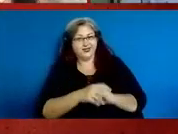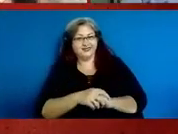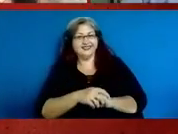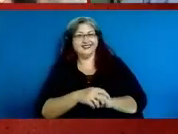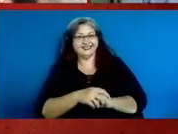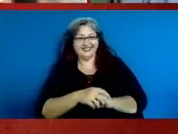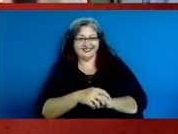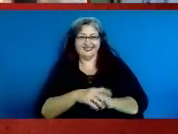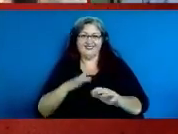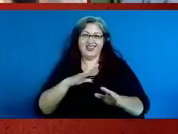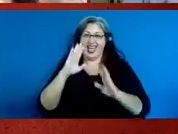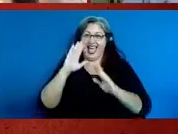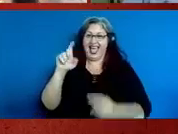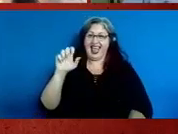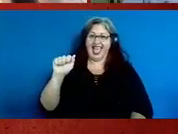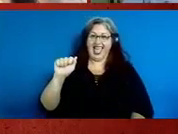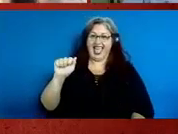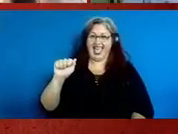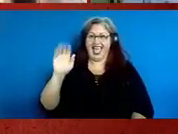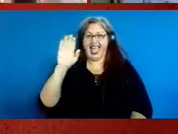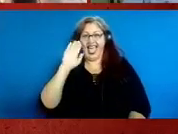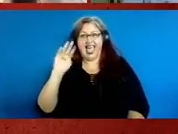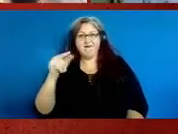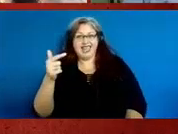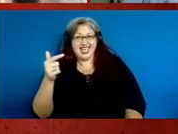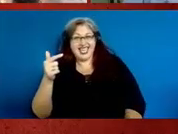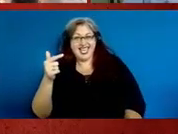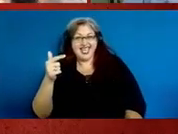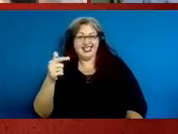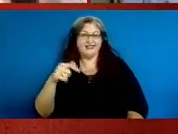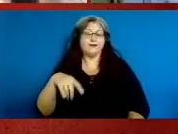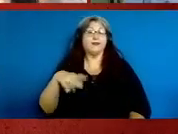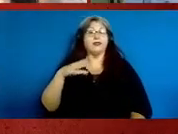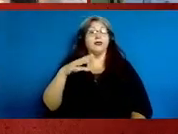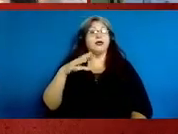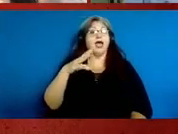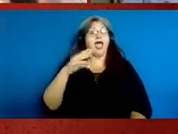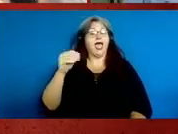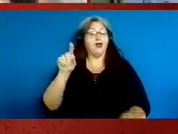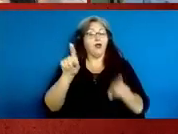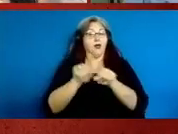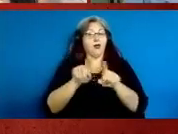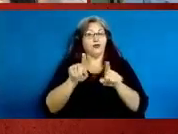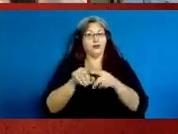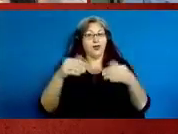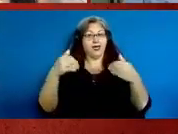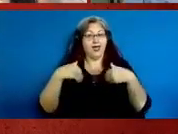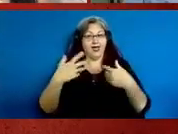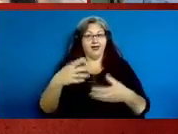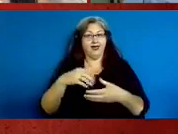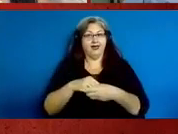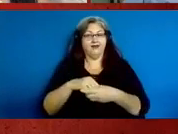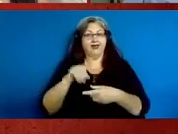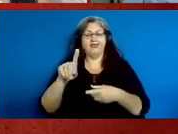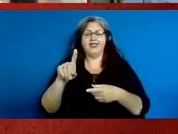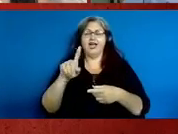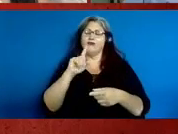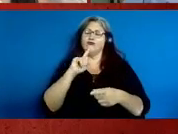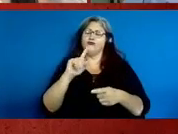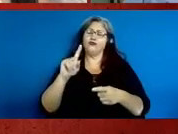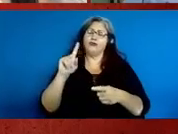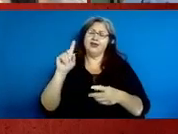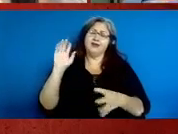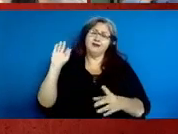Hi Lea. Hi Ming. And we have the